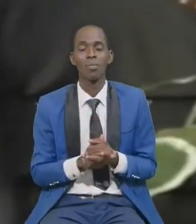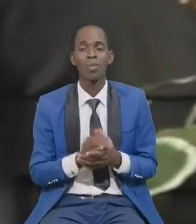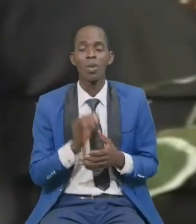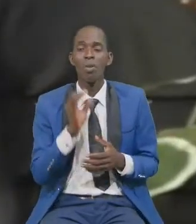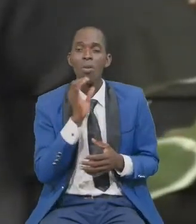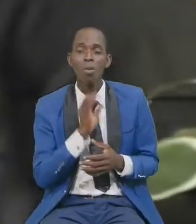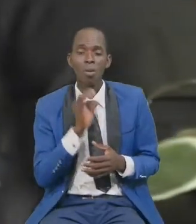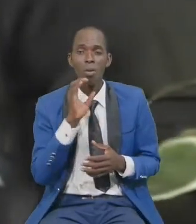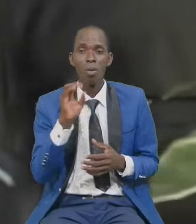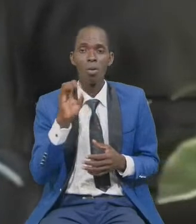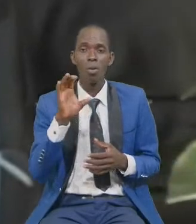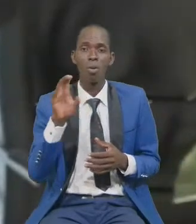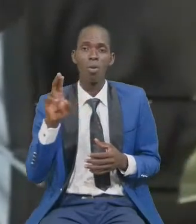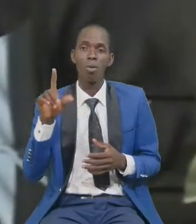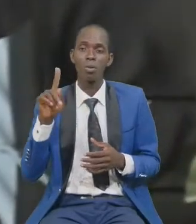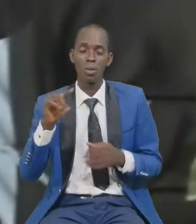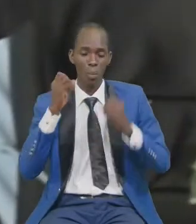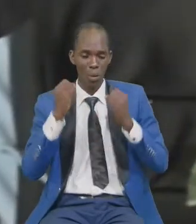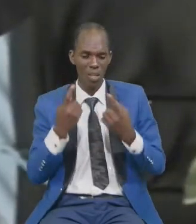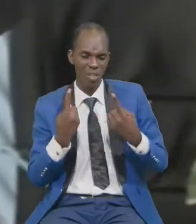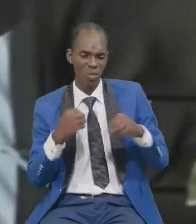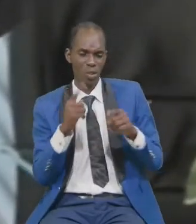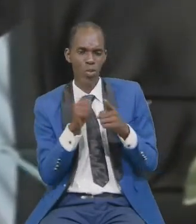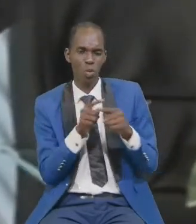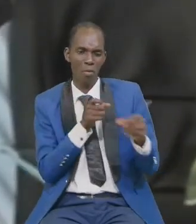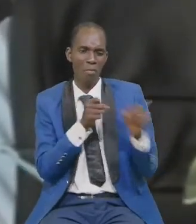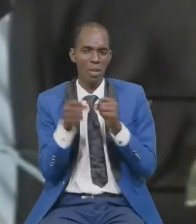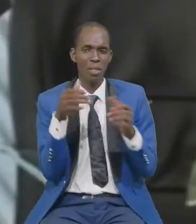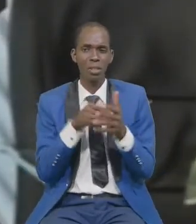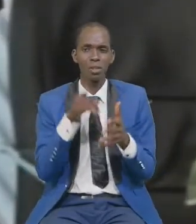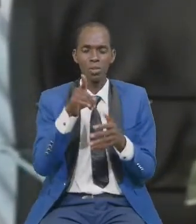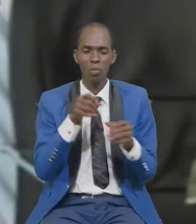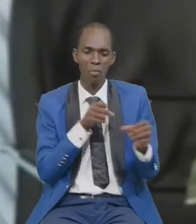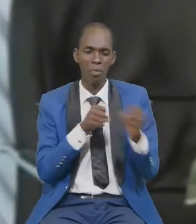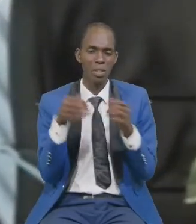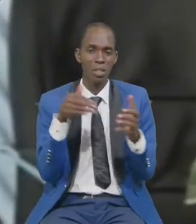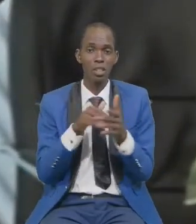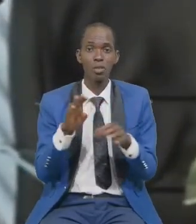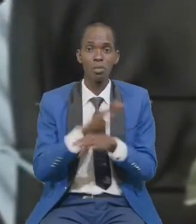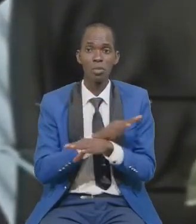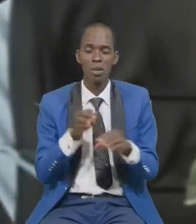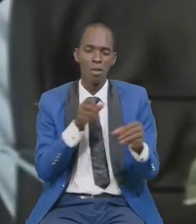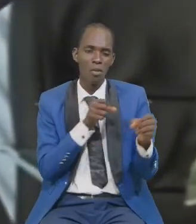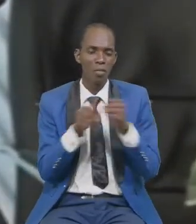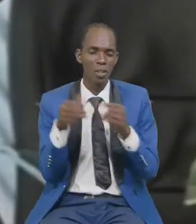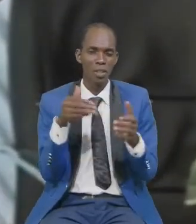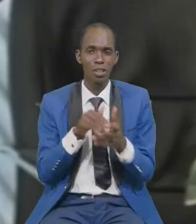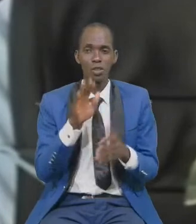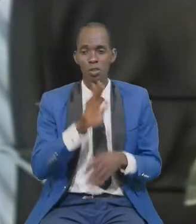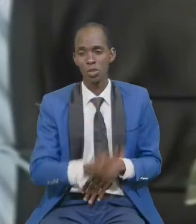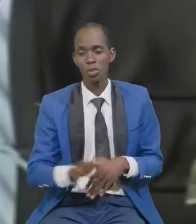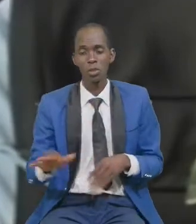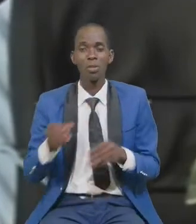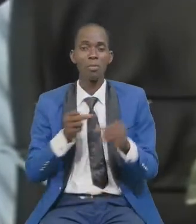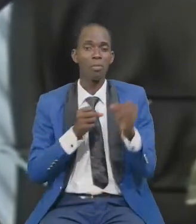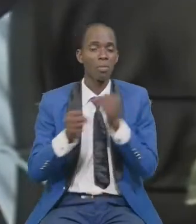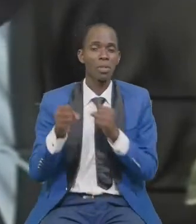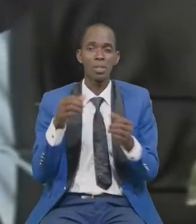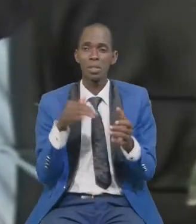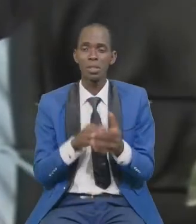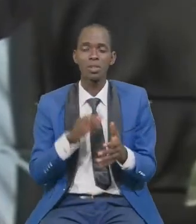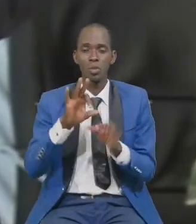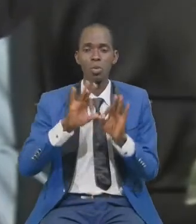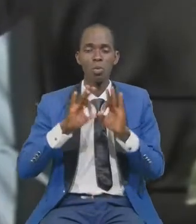Occultic powers trying to fight against you, fight against your business, fight against your children, fight against